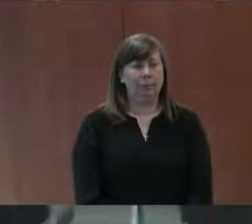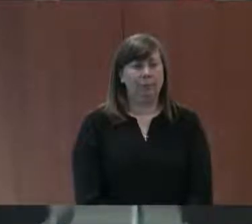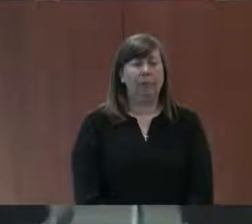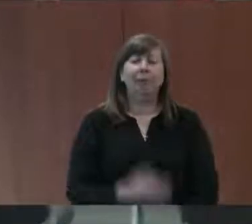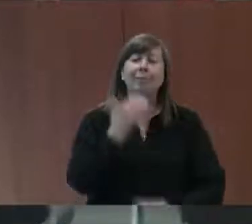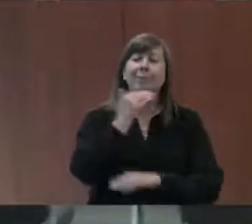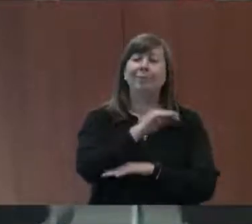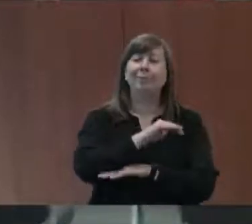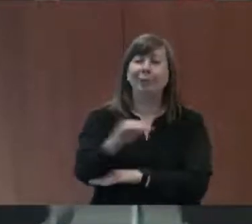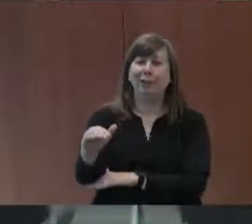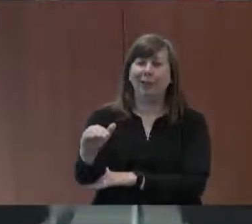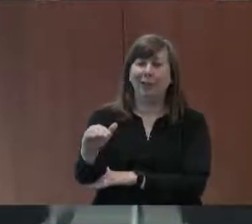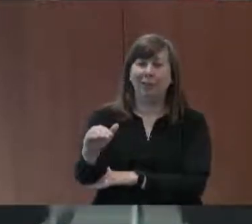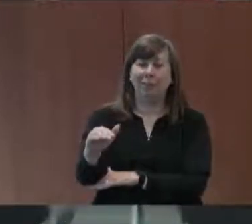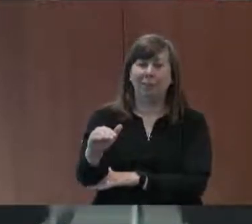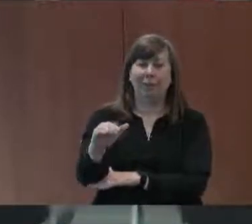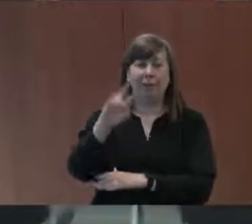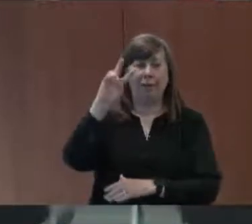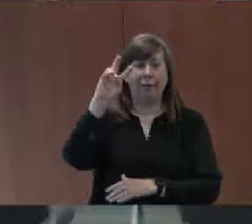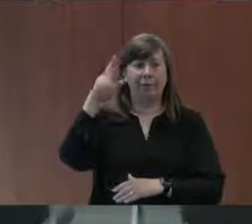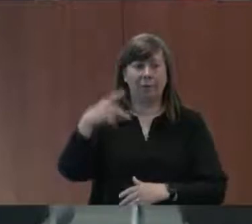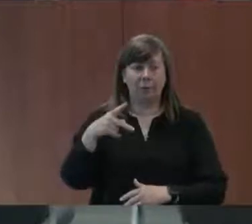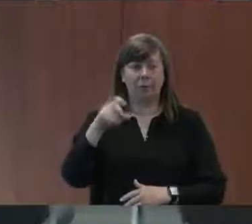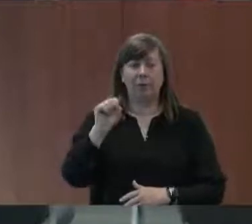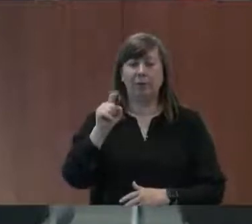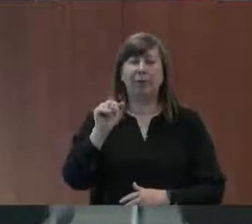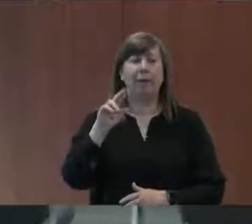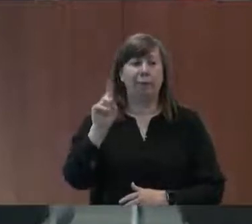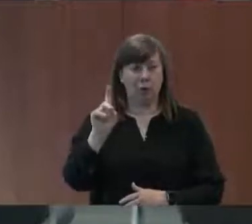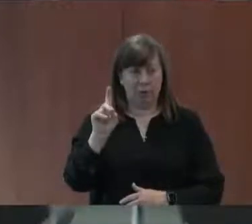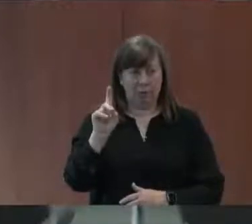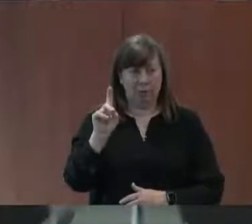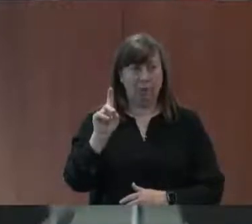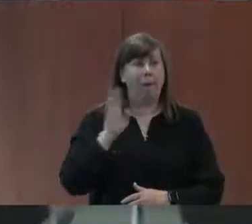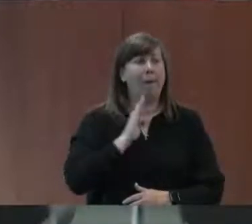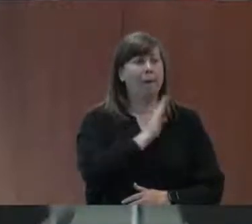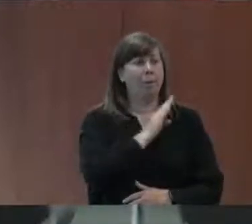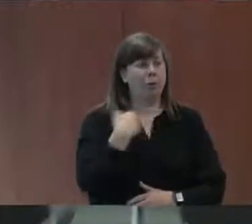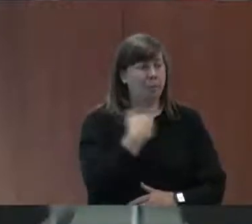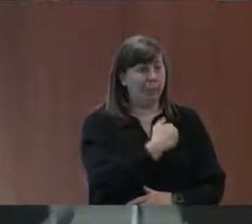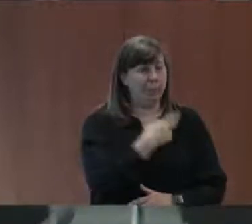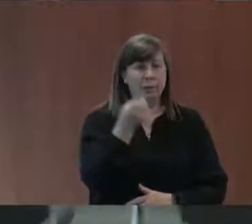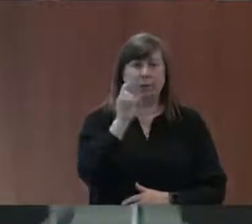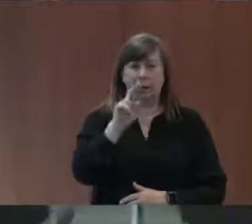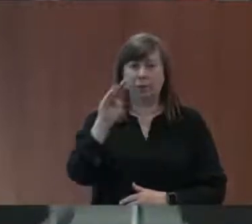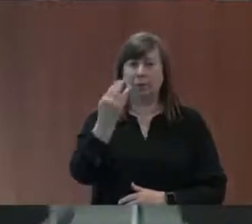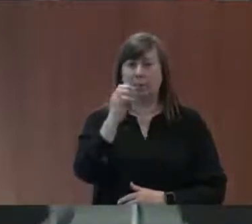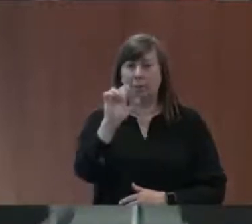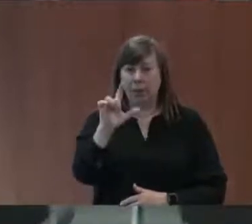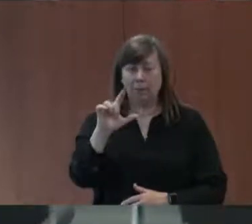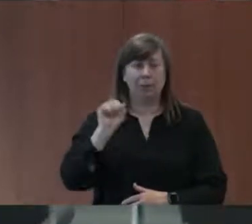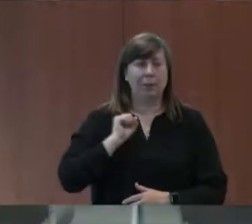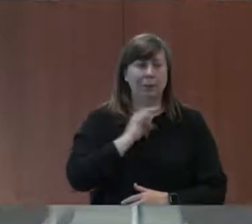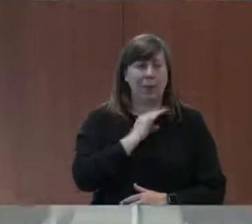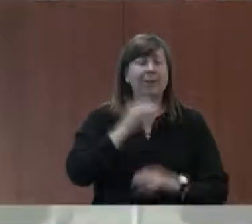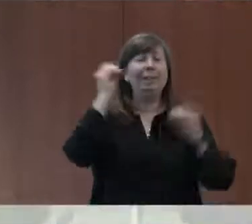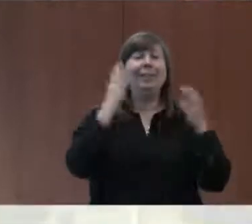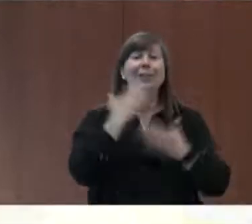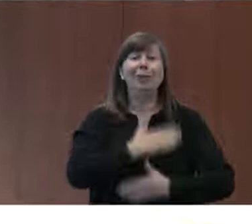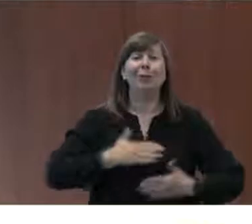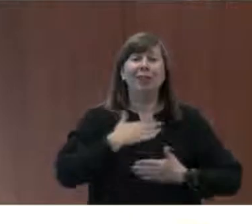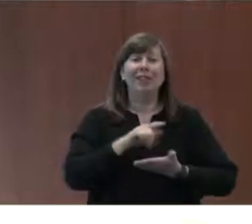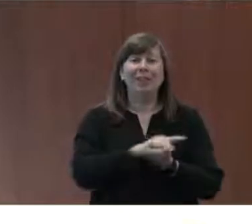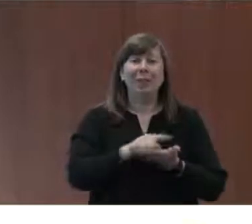Good evening, Vice President Stauffer, board members, Dr. Michael and staff. It's Teacher Appreciation